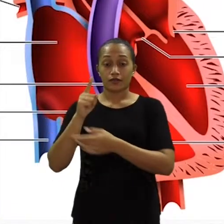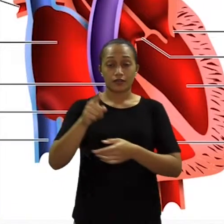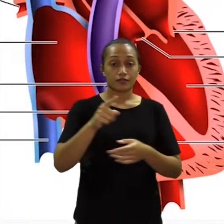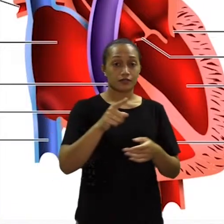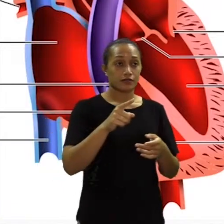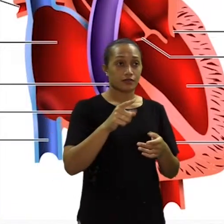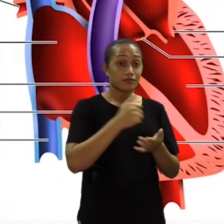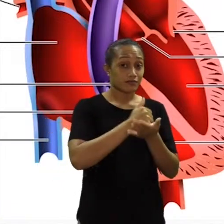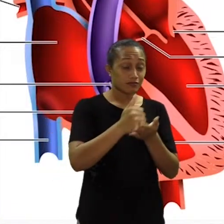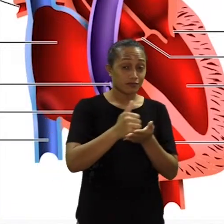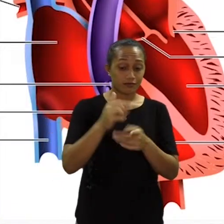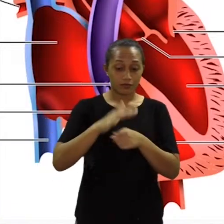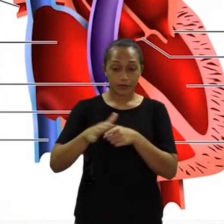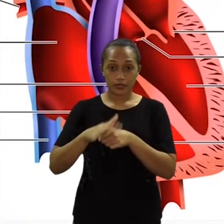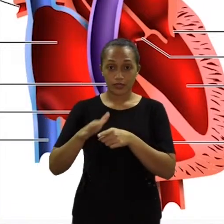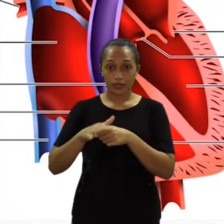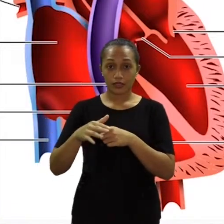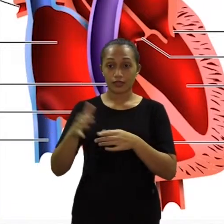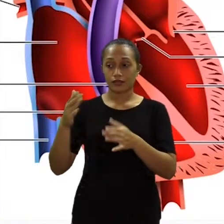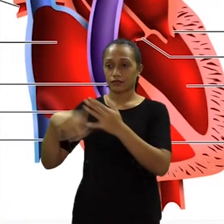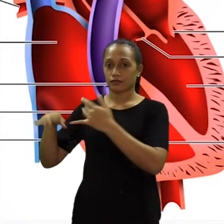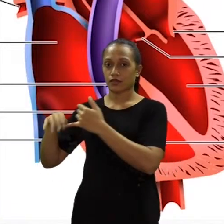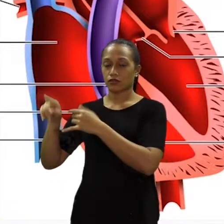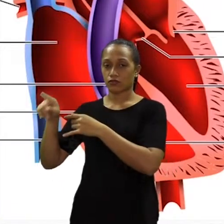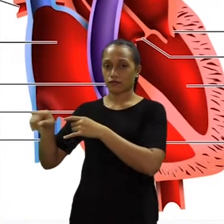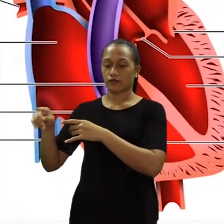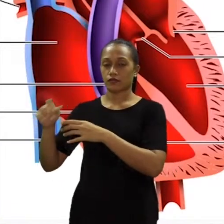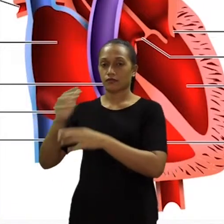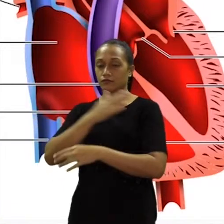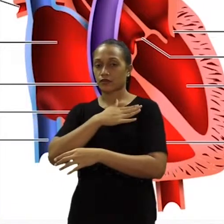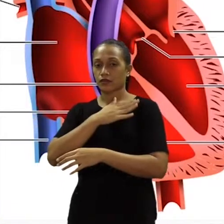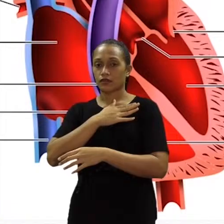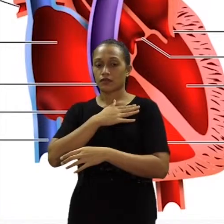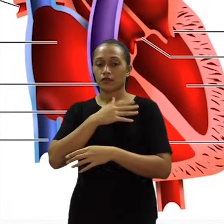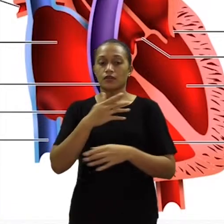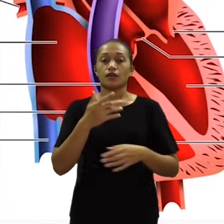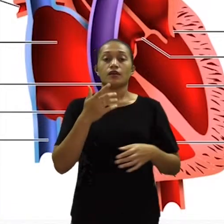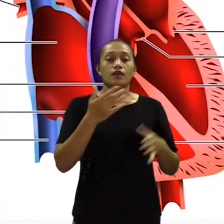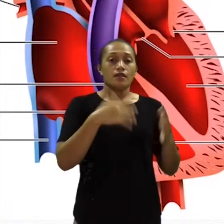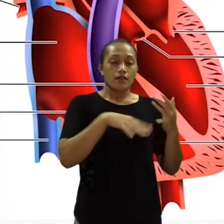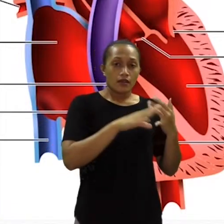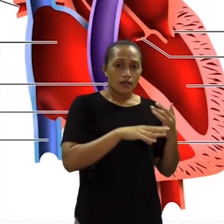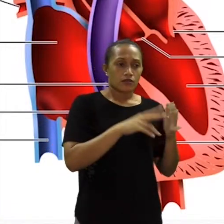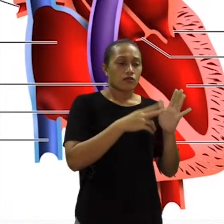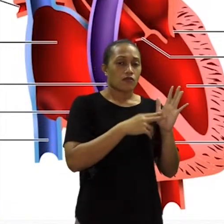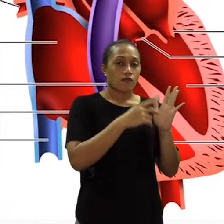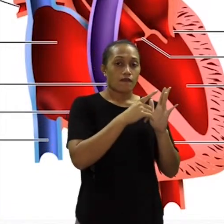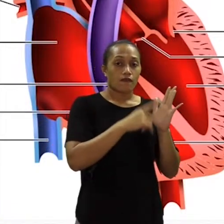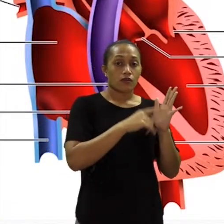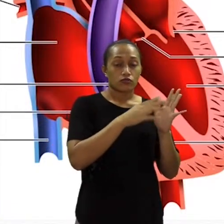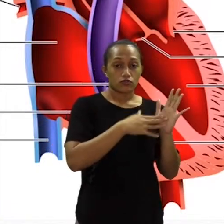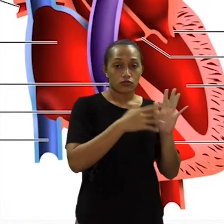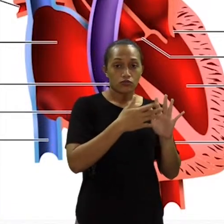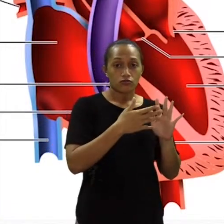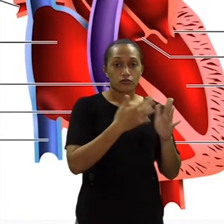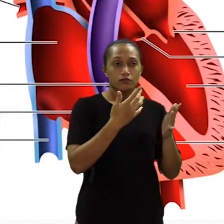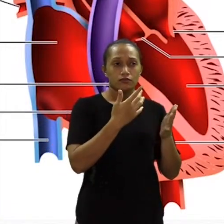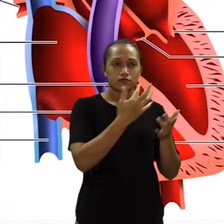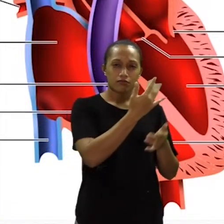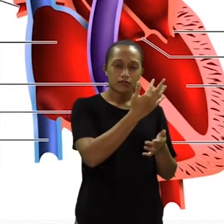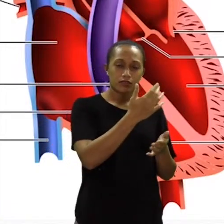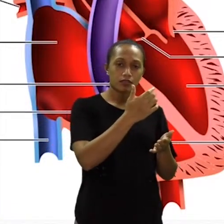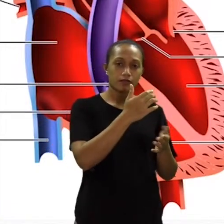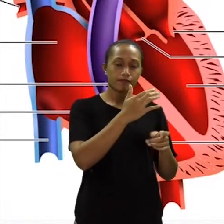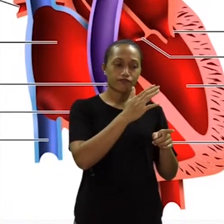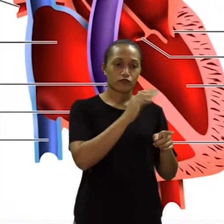volume of blood in a ventricle at the end of contraction. The end diastolic volume is the volume of blood in the